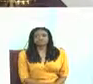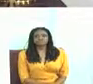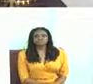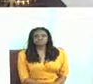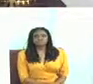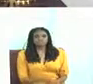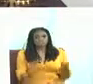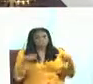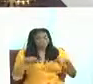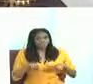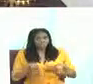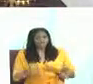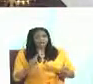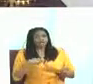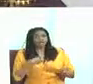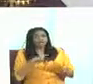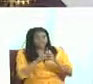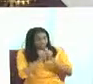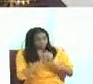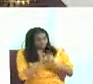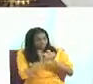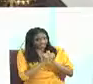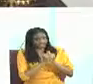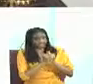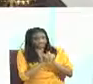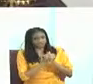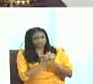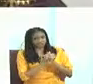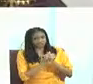As we pray in community,